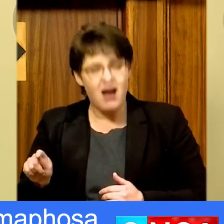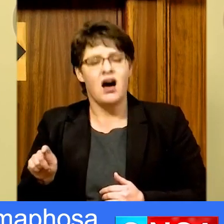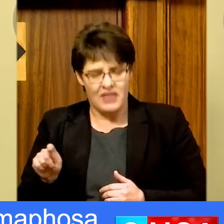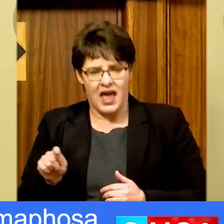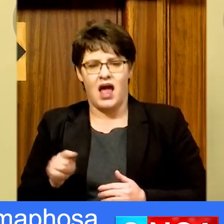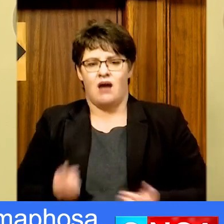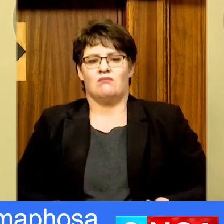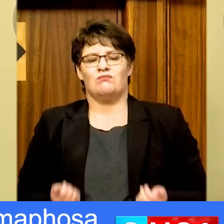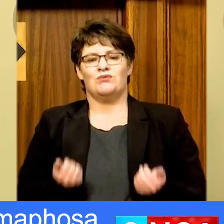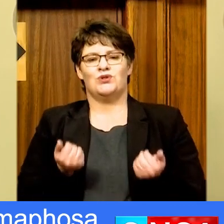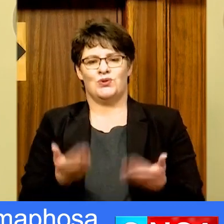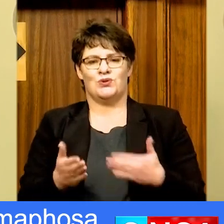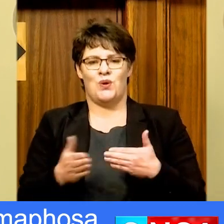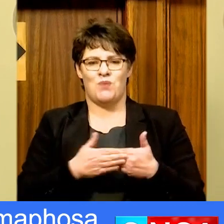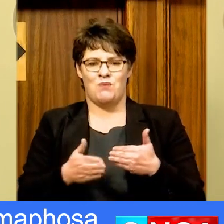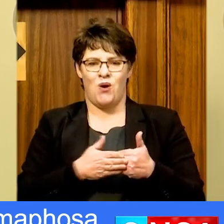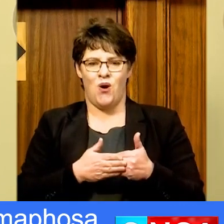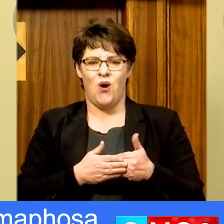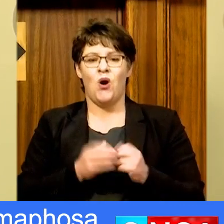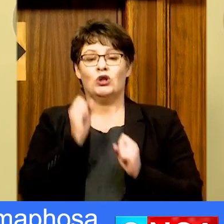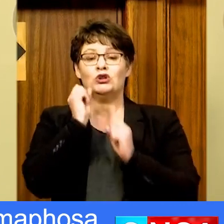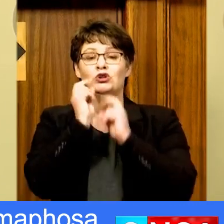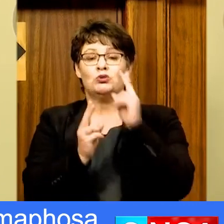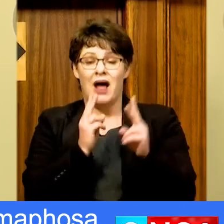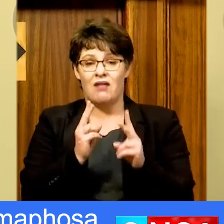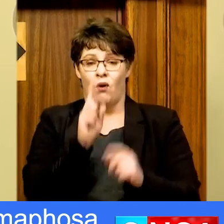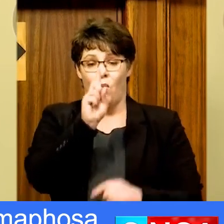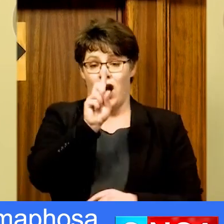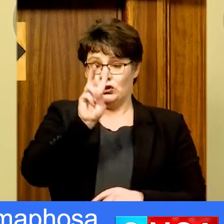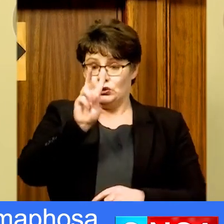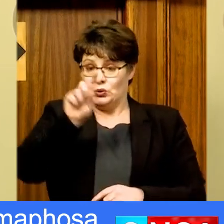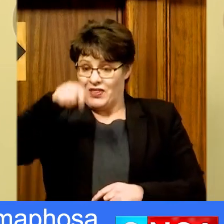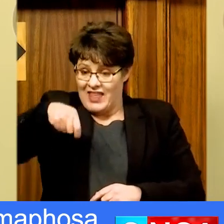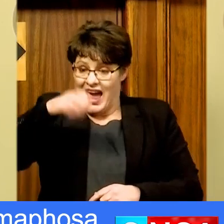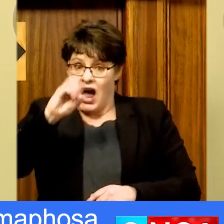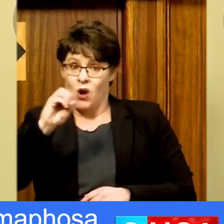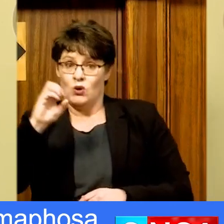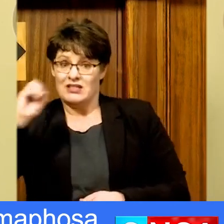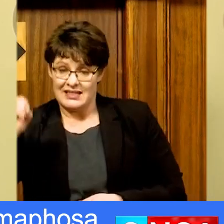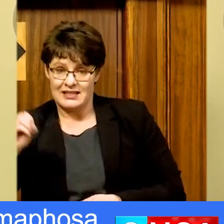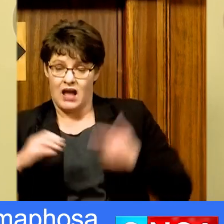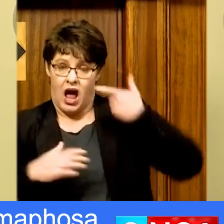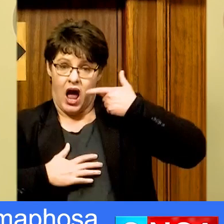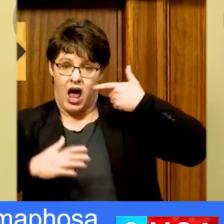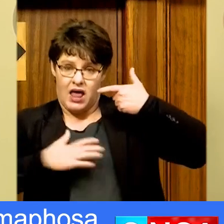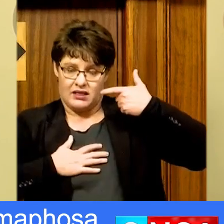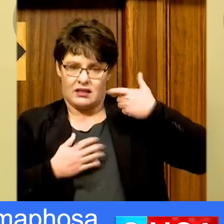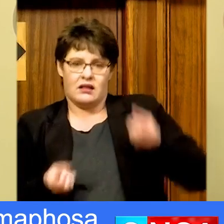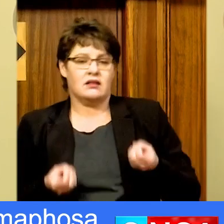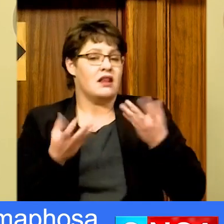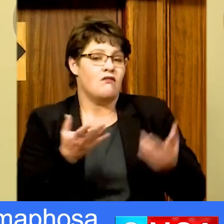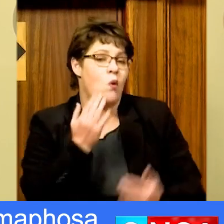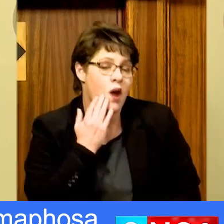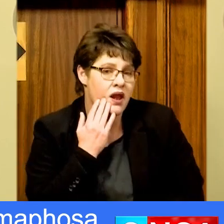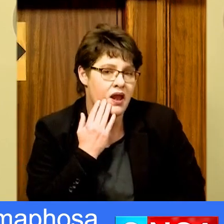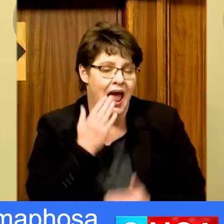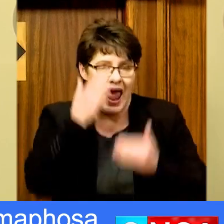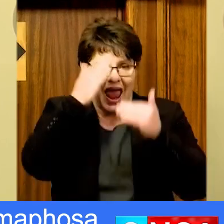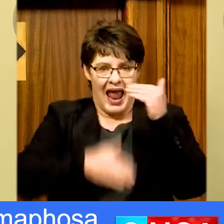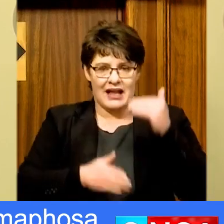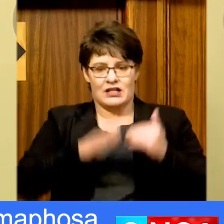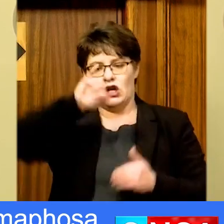of producing another 12,000 ventilation devices for delivery between the end of